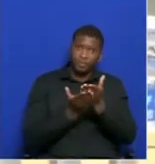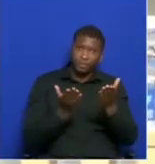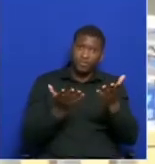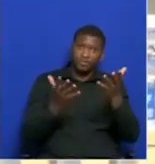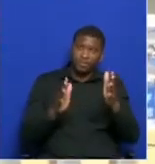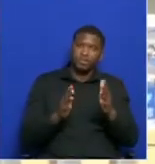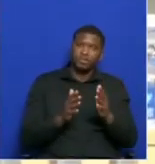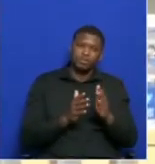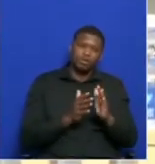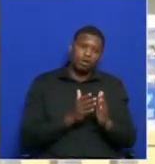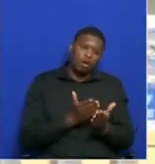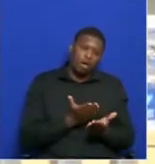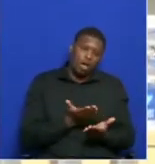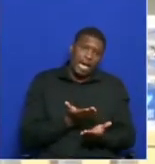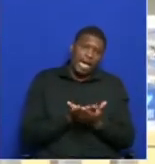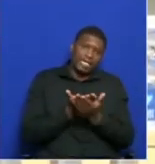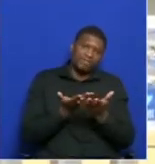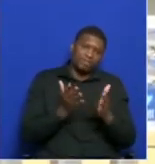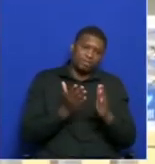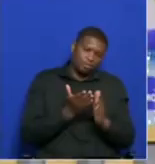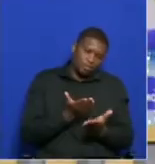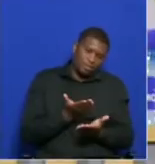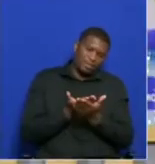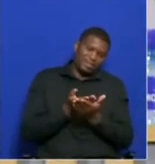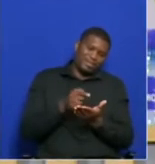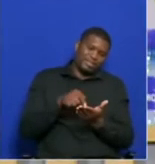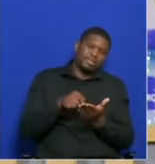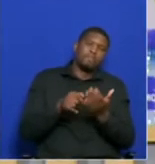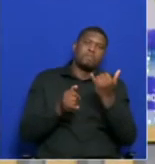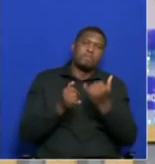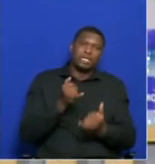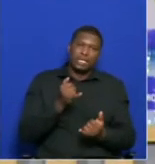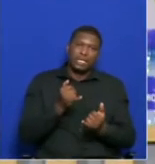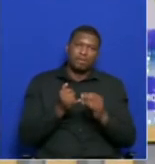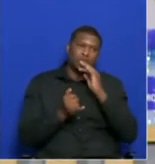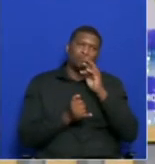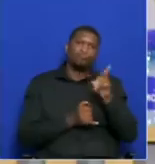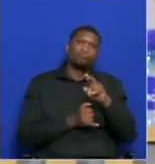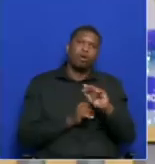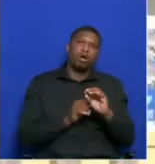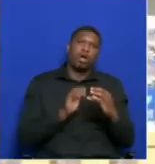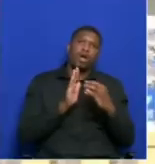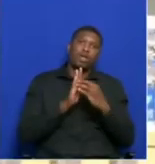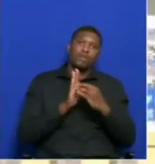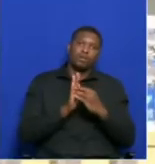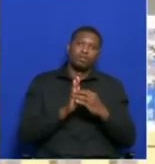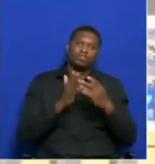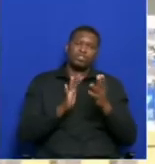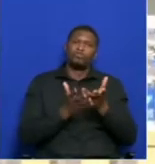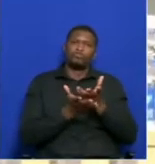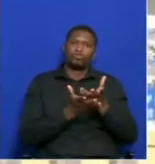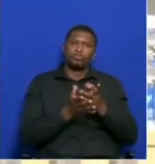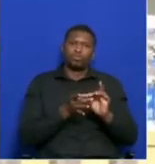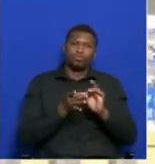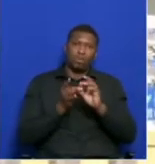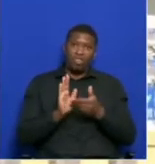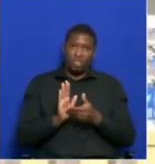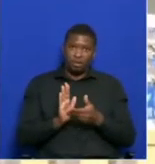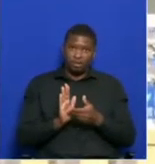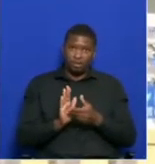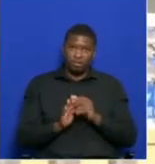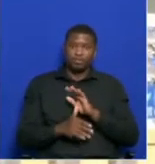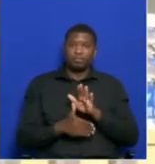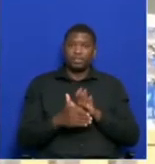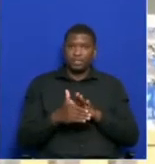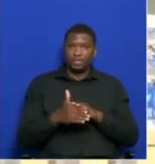said. You had attached the wrong advert, and we were talking off that advert. Okay, And that's why you've given us page